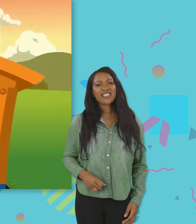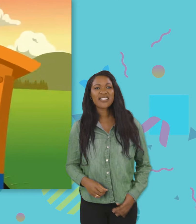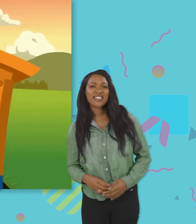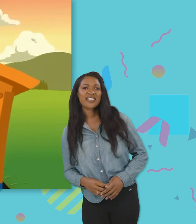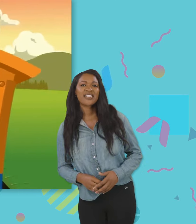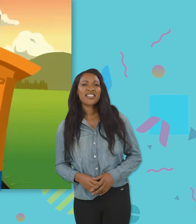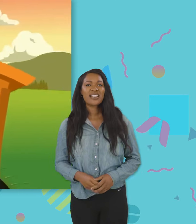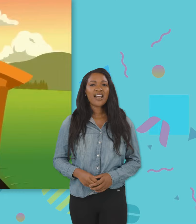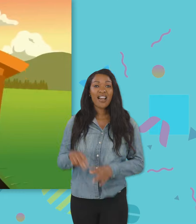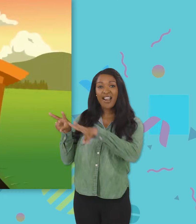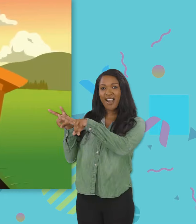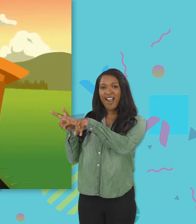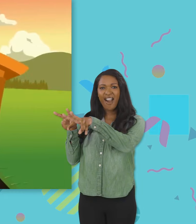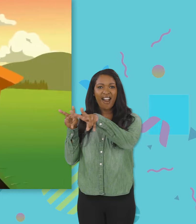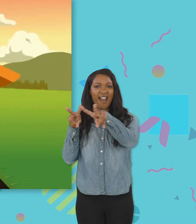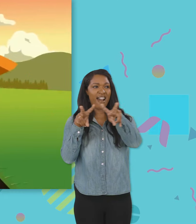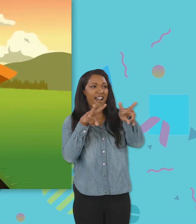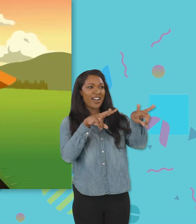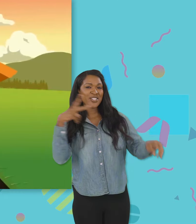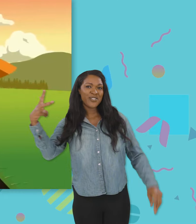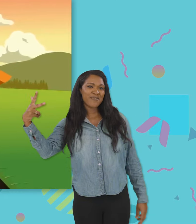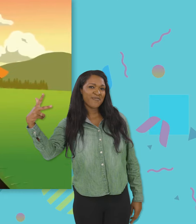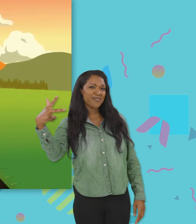here comes the train.